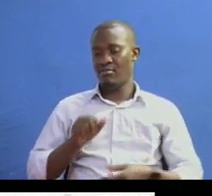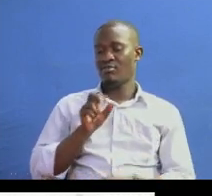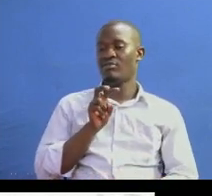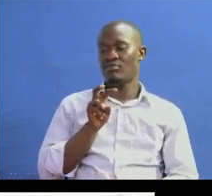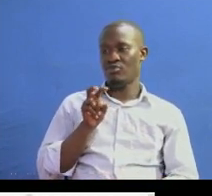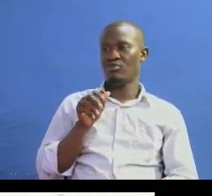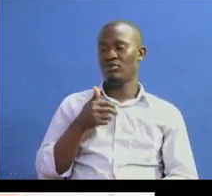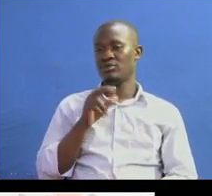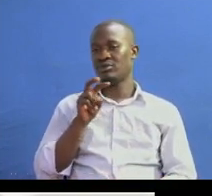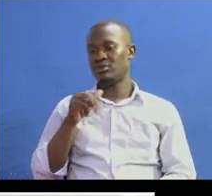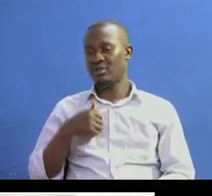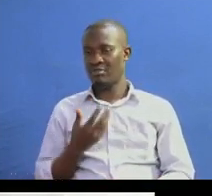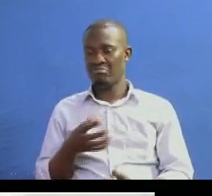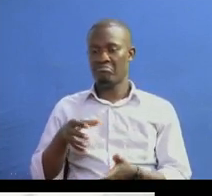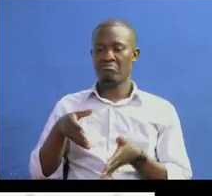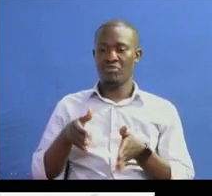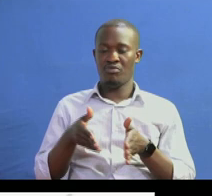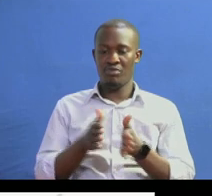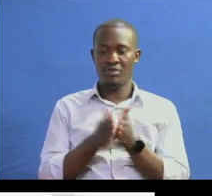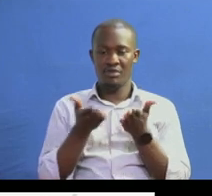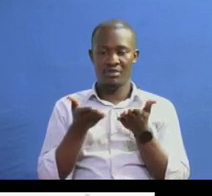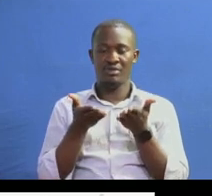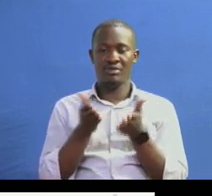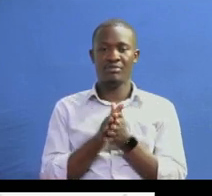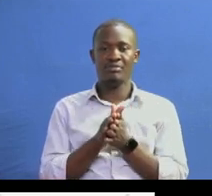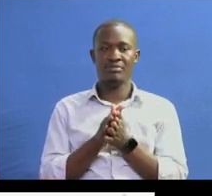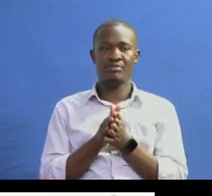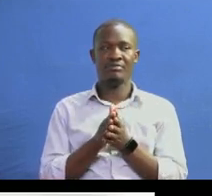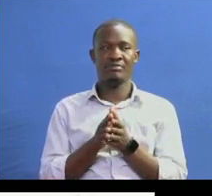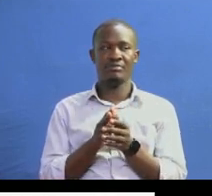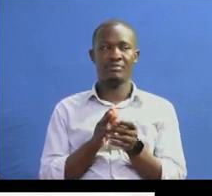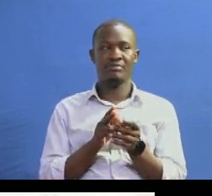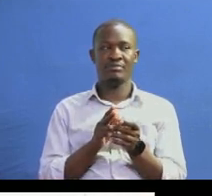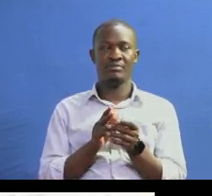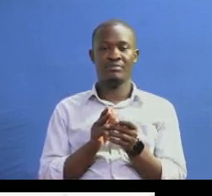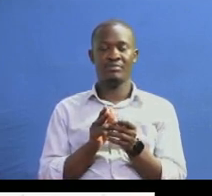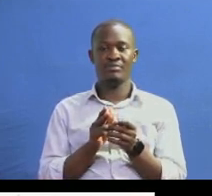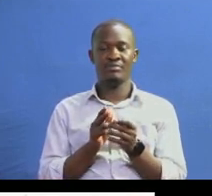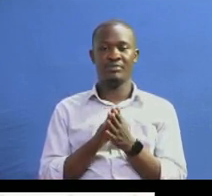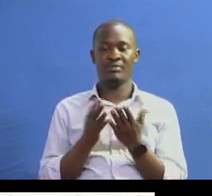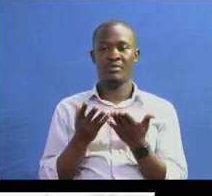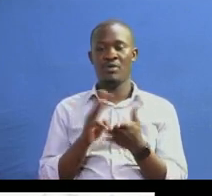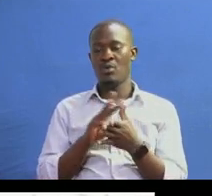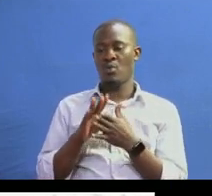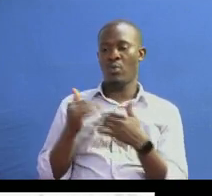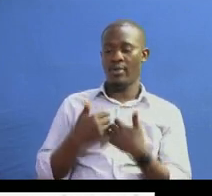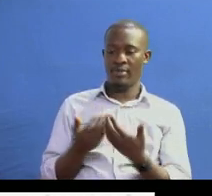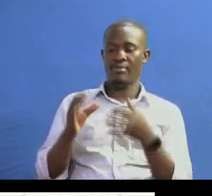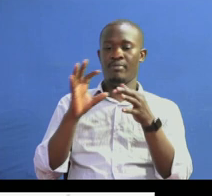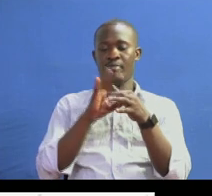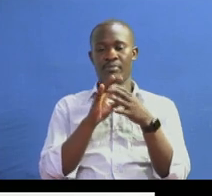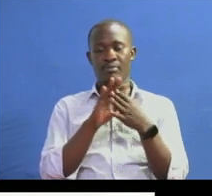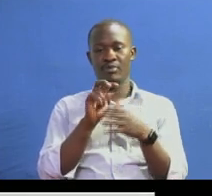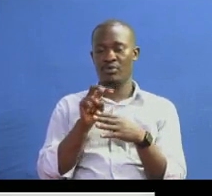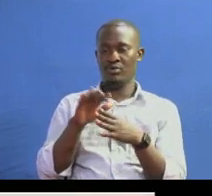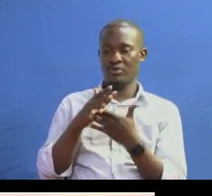see the opportunities that we can get for ourselves, whether partnering, look at the